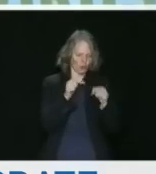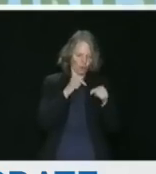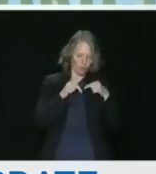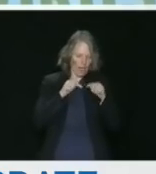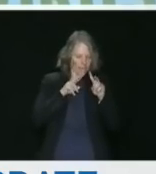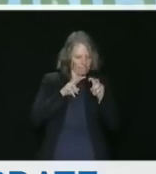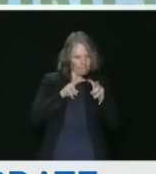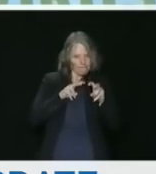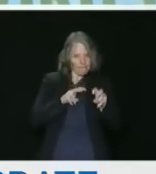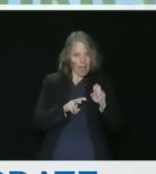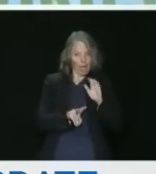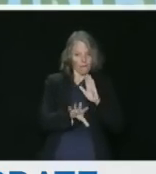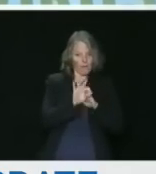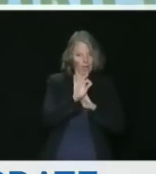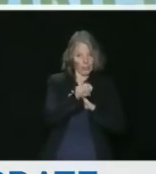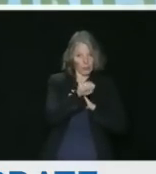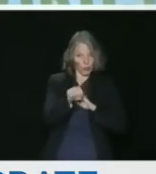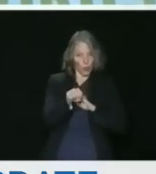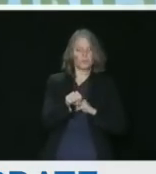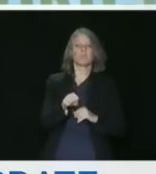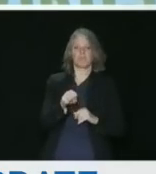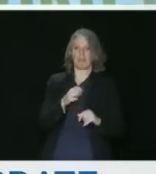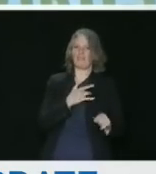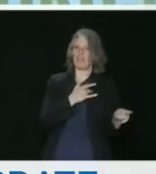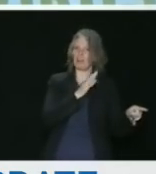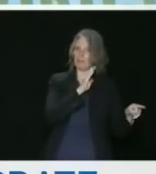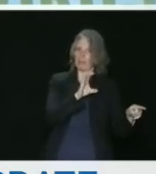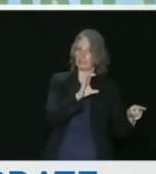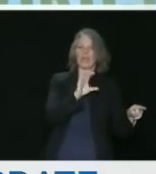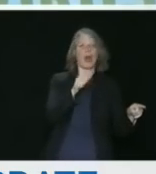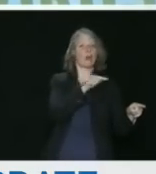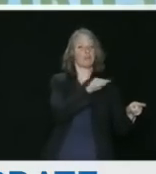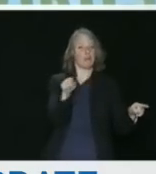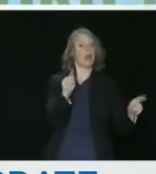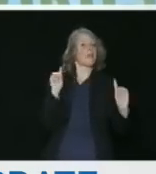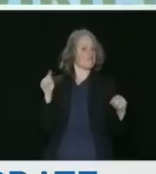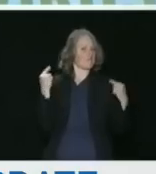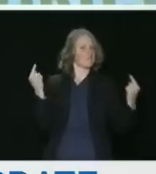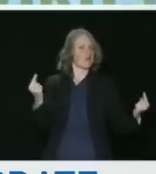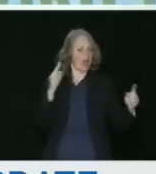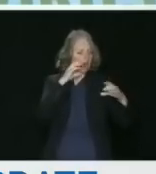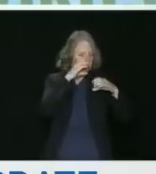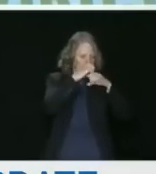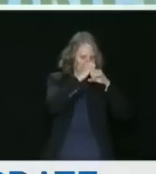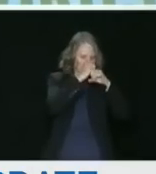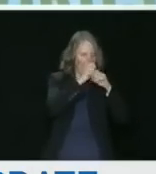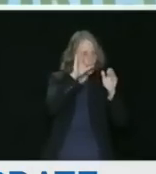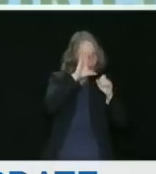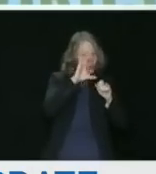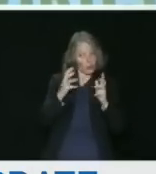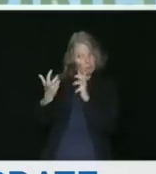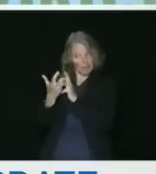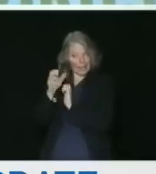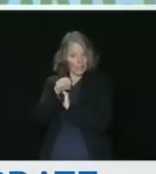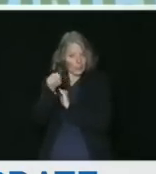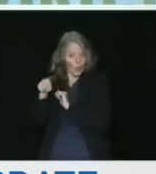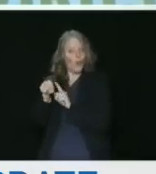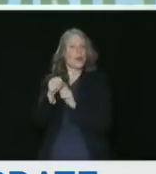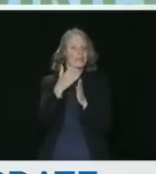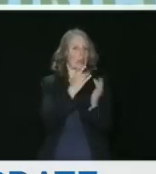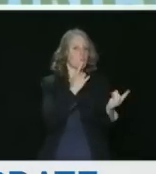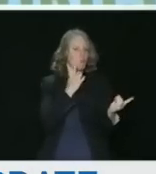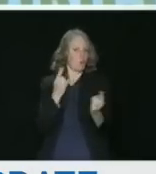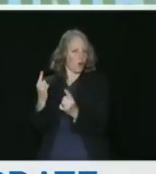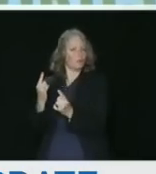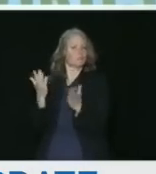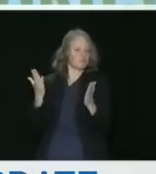I believe British Columbia and others have been searching and has reported on some. So we are going to monitor